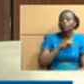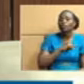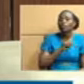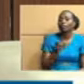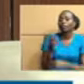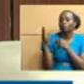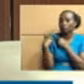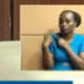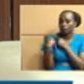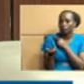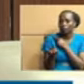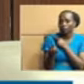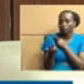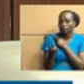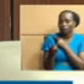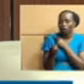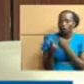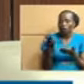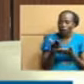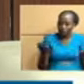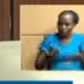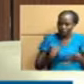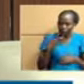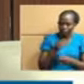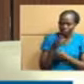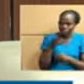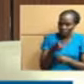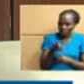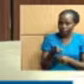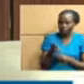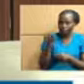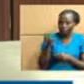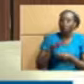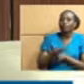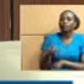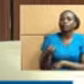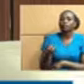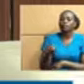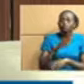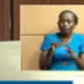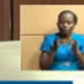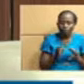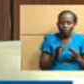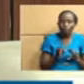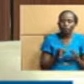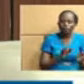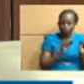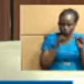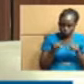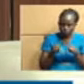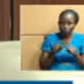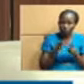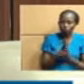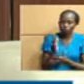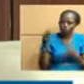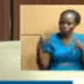perennially underfunded. Wherever there is a budget cut, it will affect this. Everything that comes as a shock will shock the